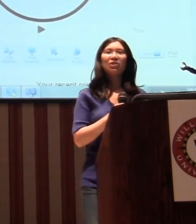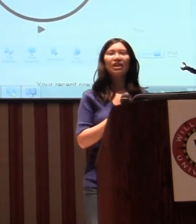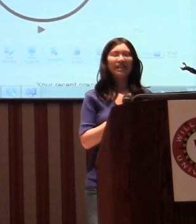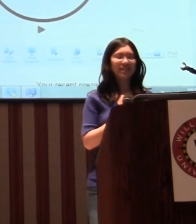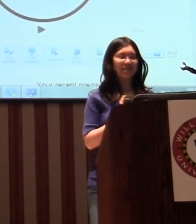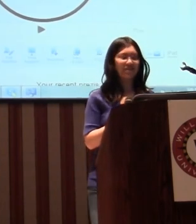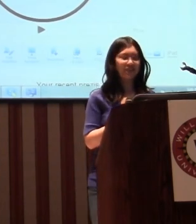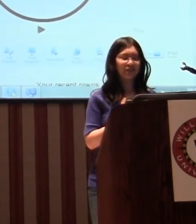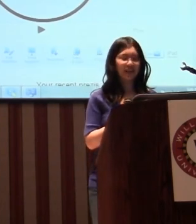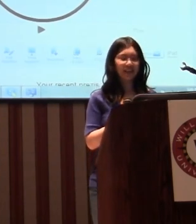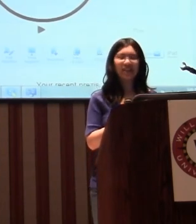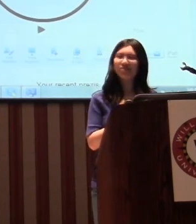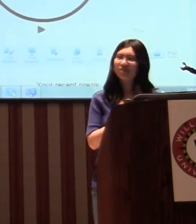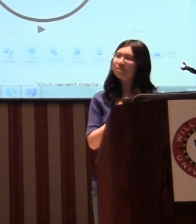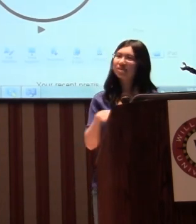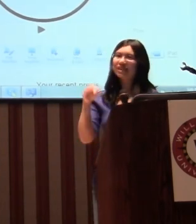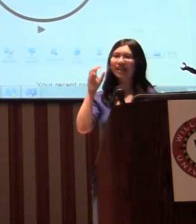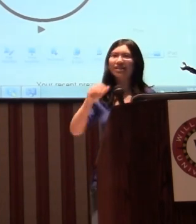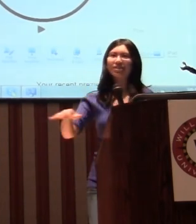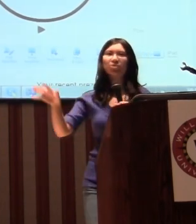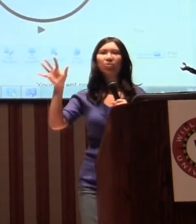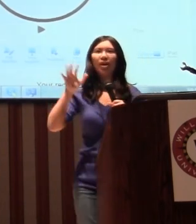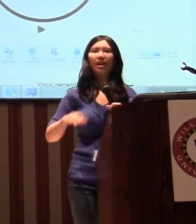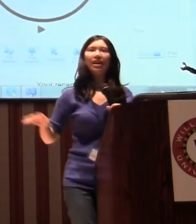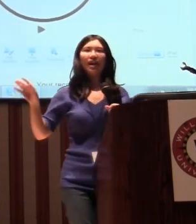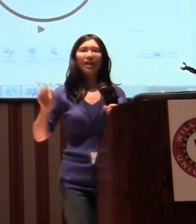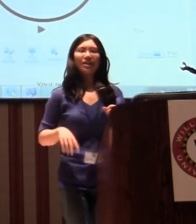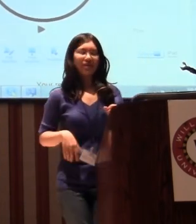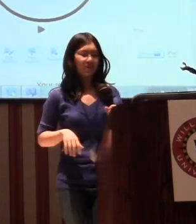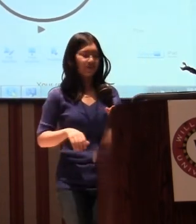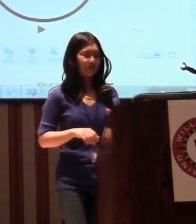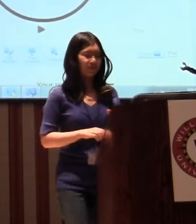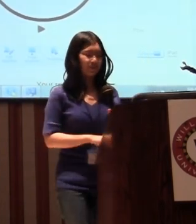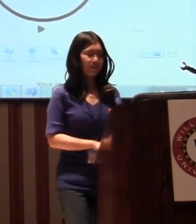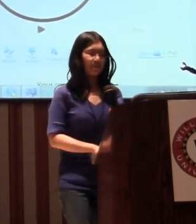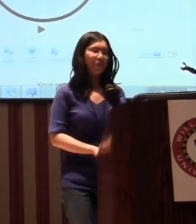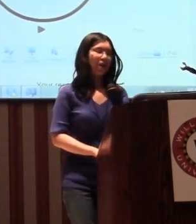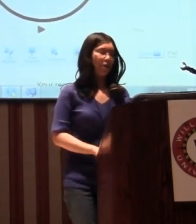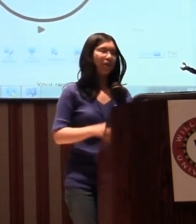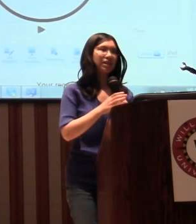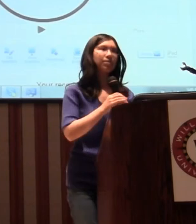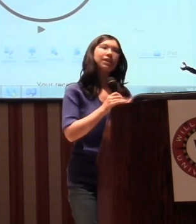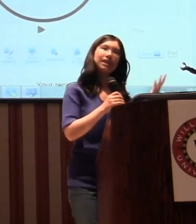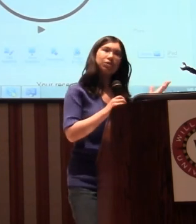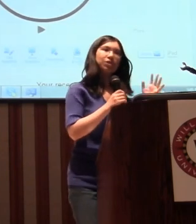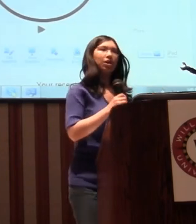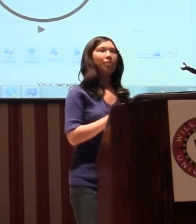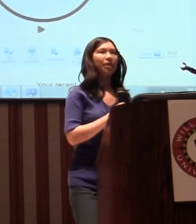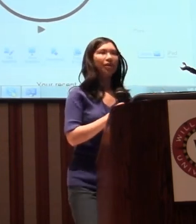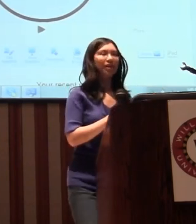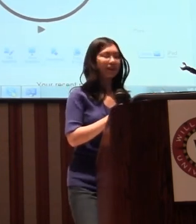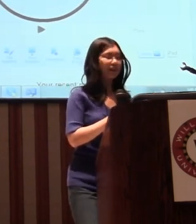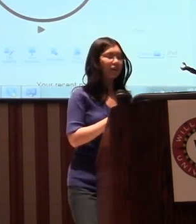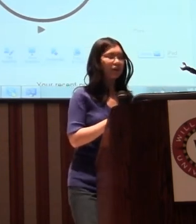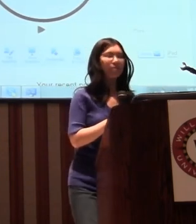heard, which I think is a lovely trait. And then for some reason that just goes away as you get older. So hopefully